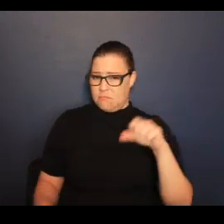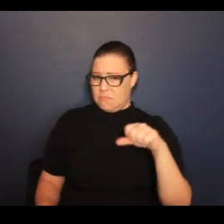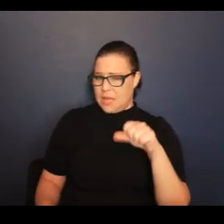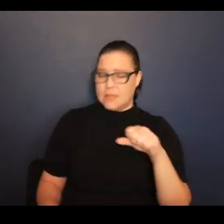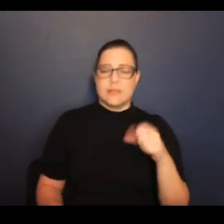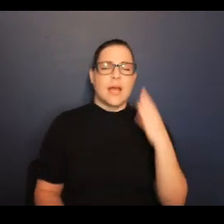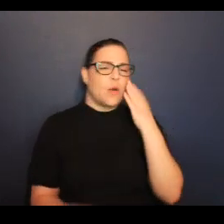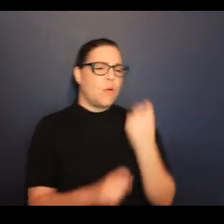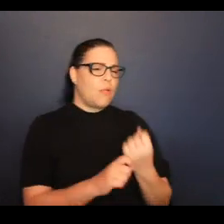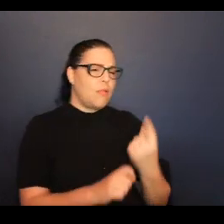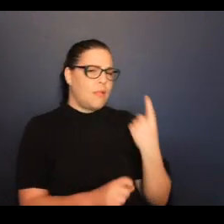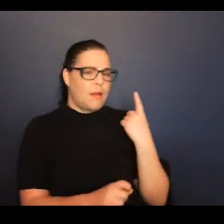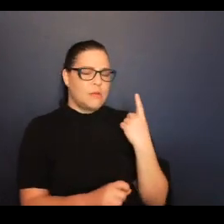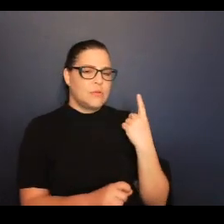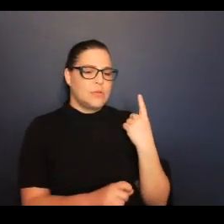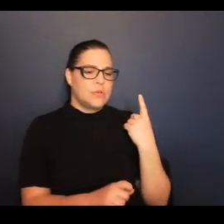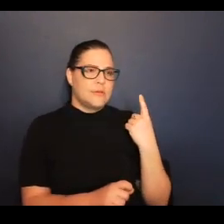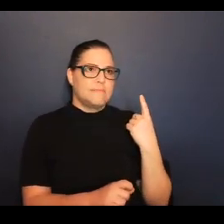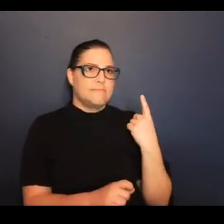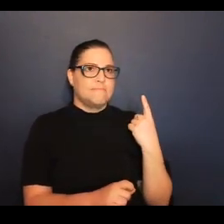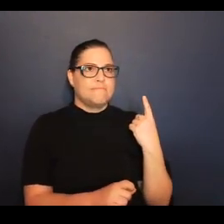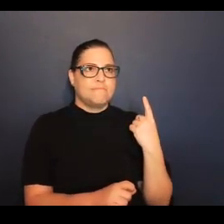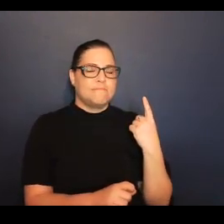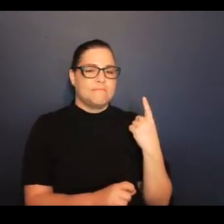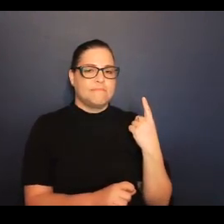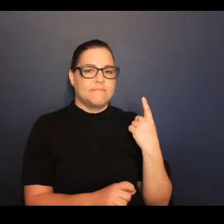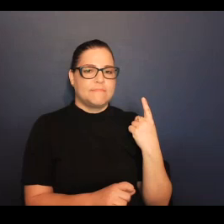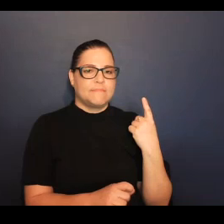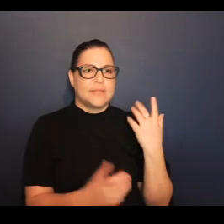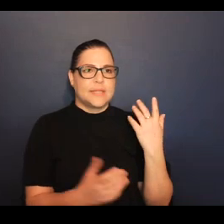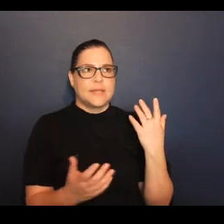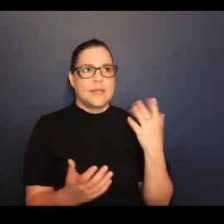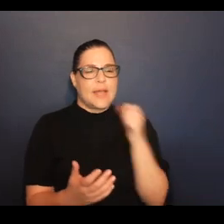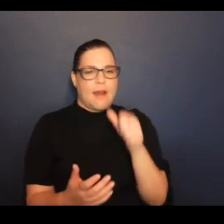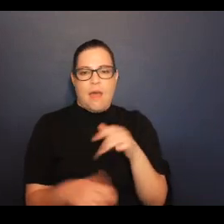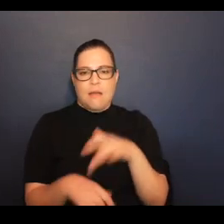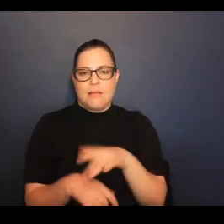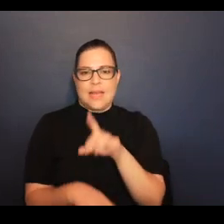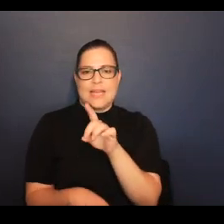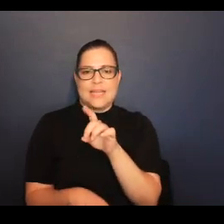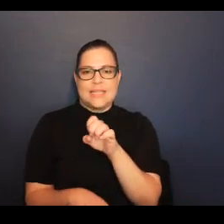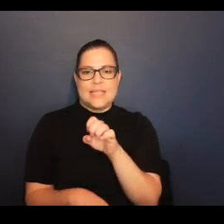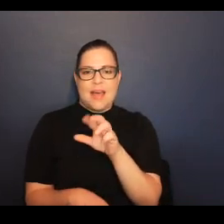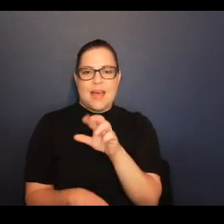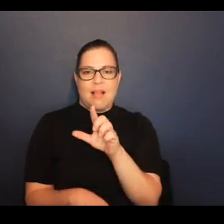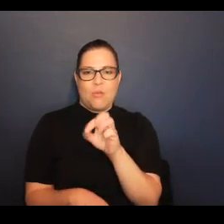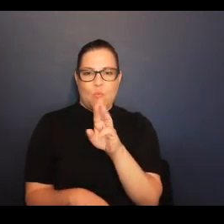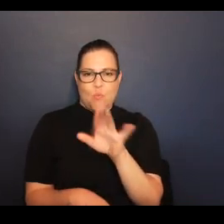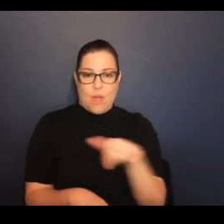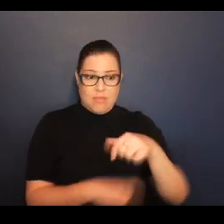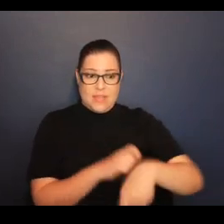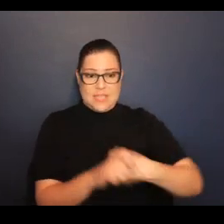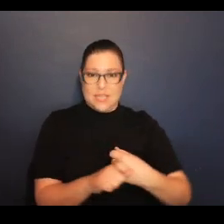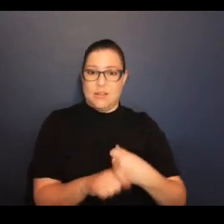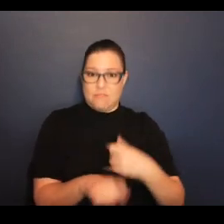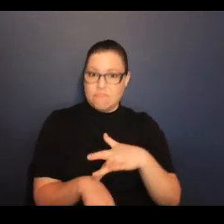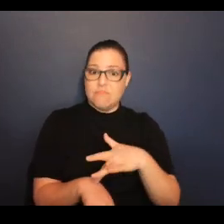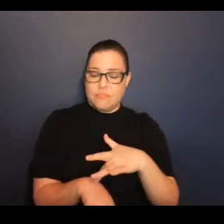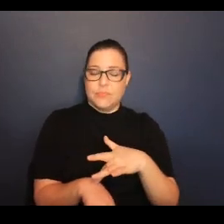it didn't go all the way down to Delray and this year we did. I'm just